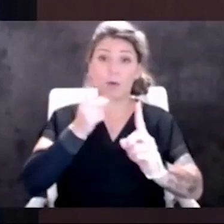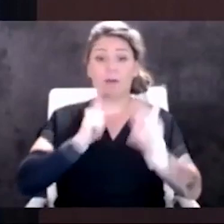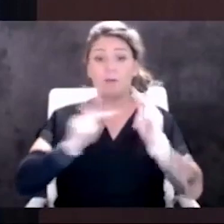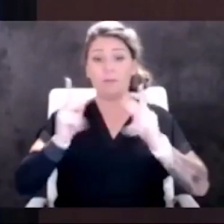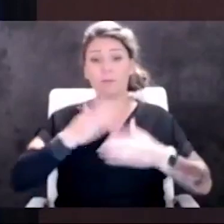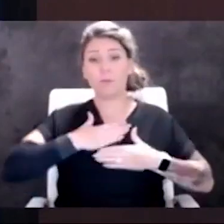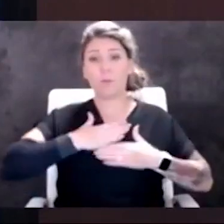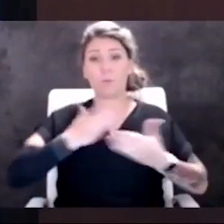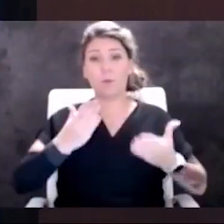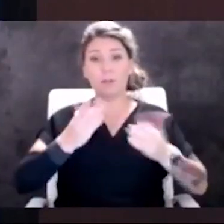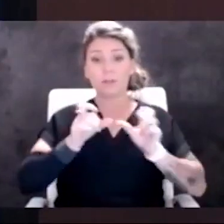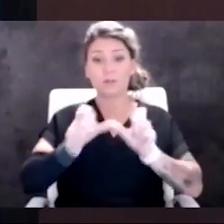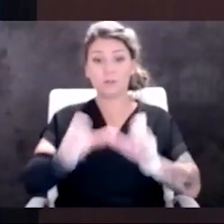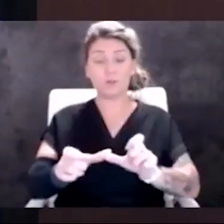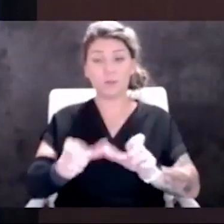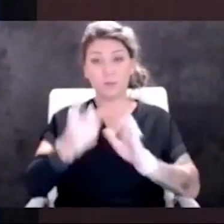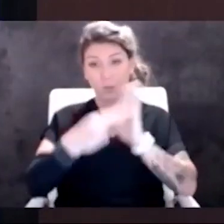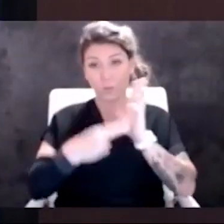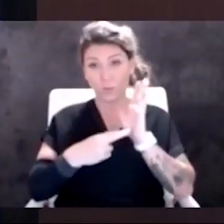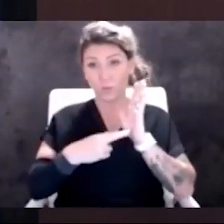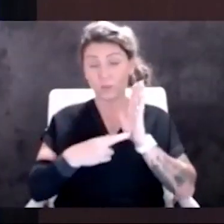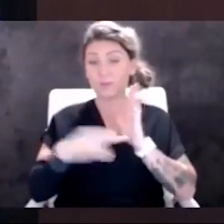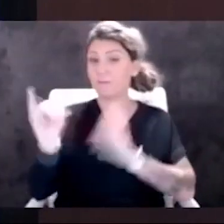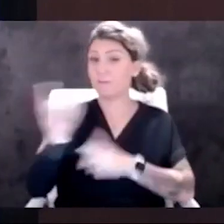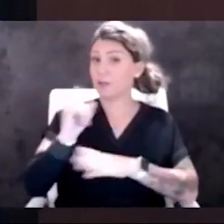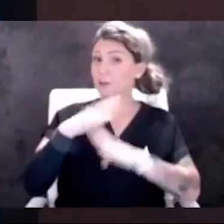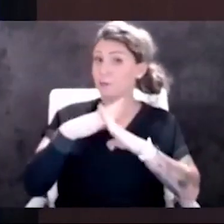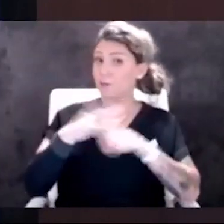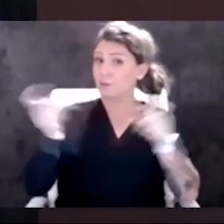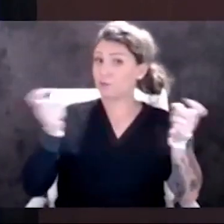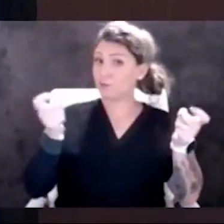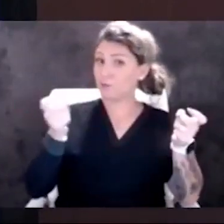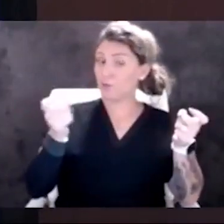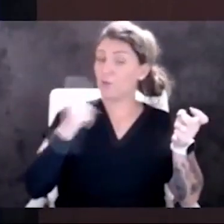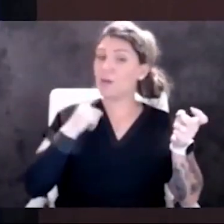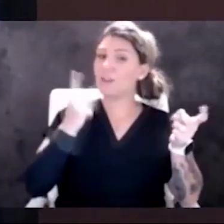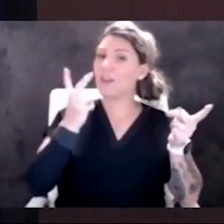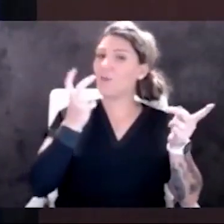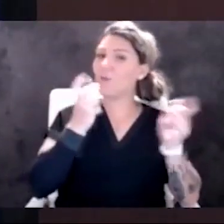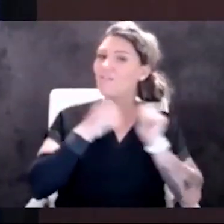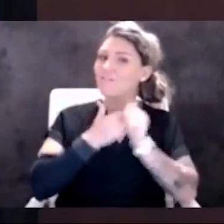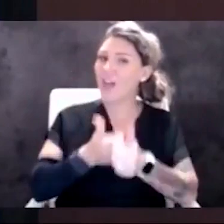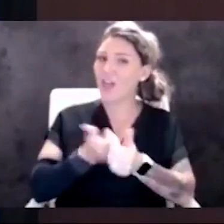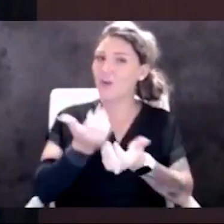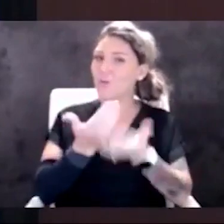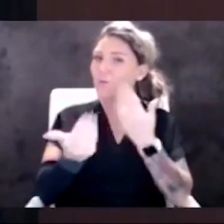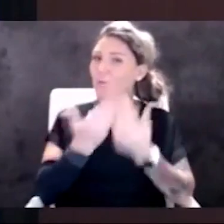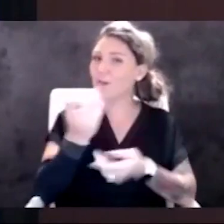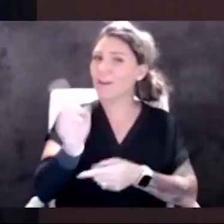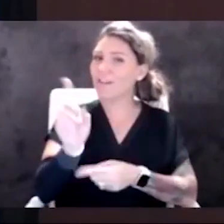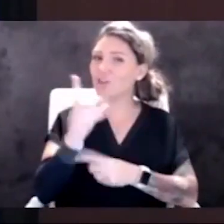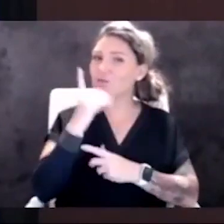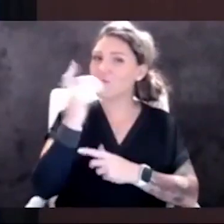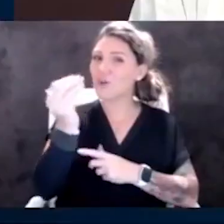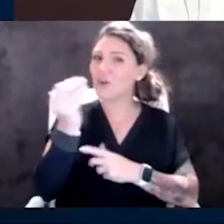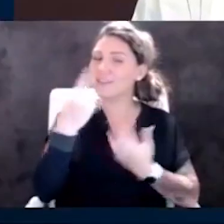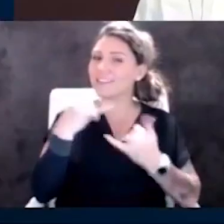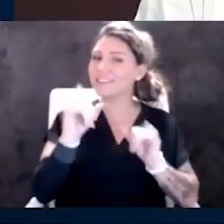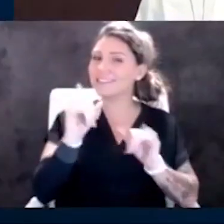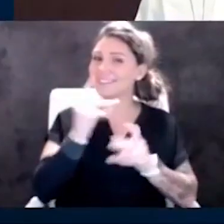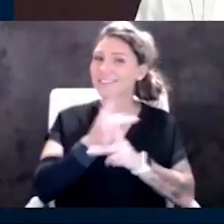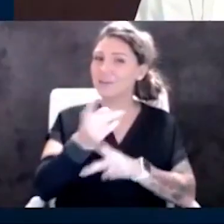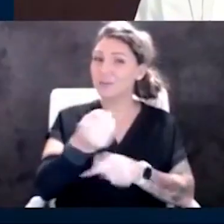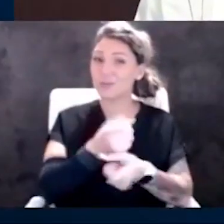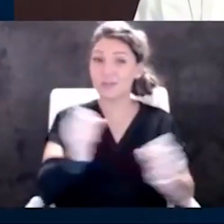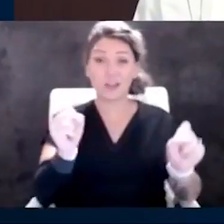the rules of infection and prevention control, which travel with you wherever you go. And Hawkeye, they still keep you safe. Yeah,